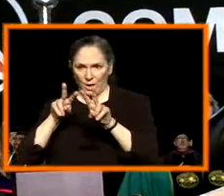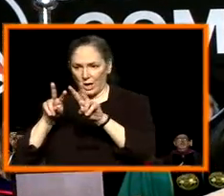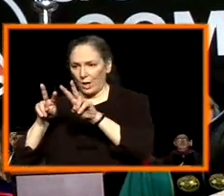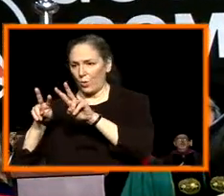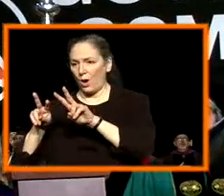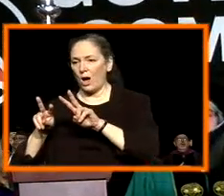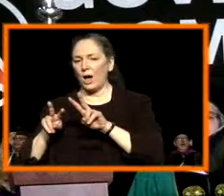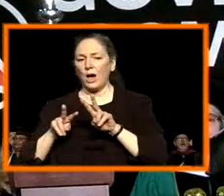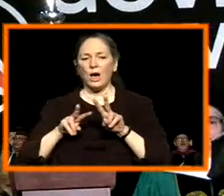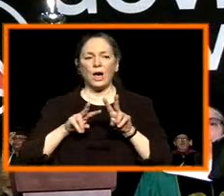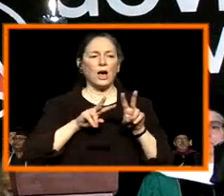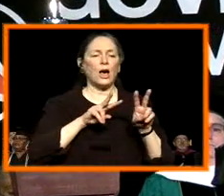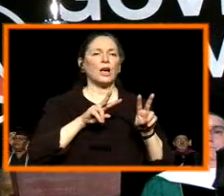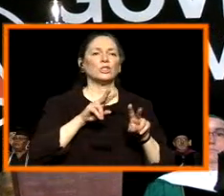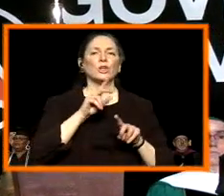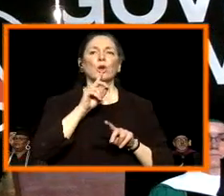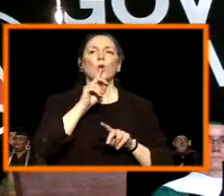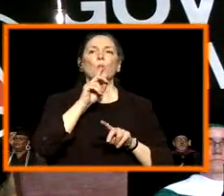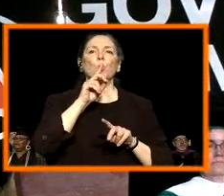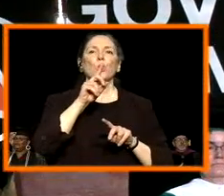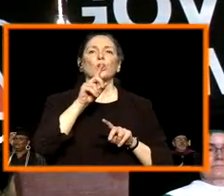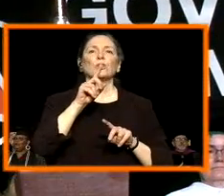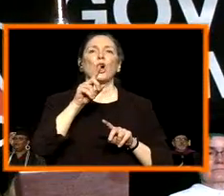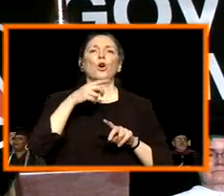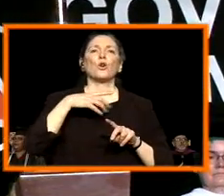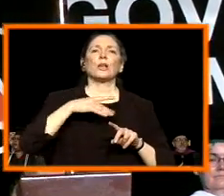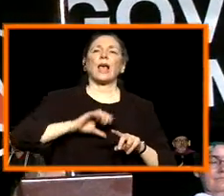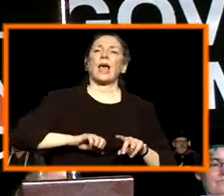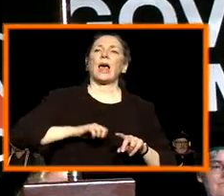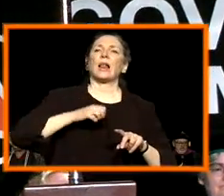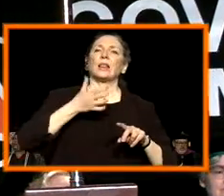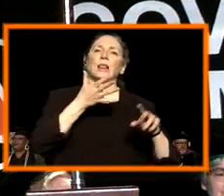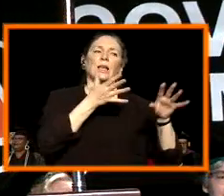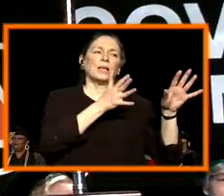rampart we watched, hearts so